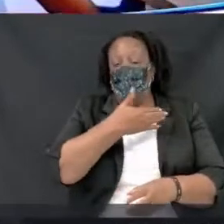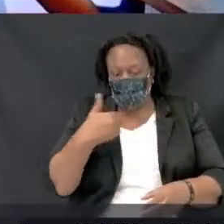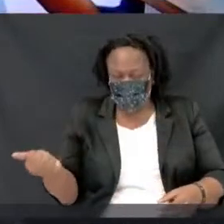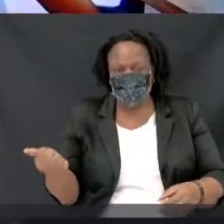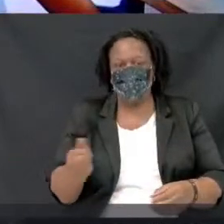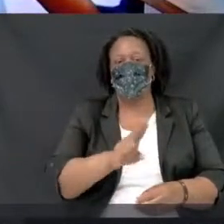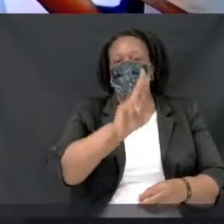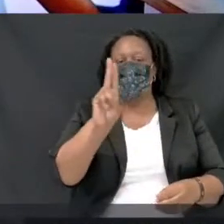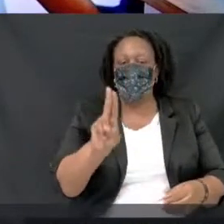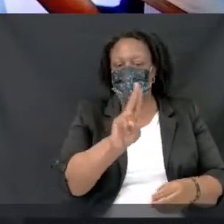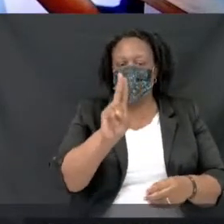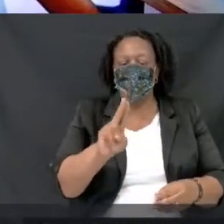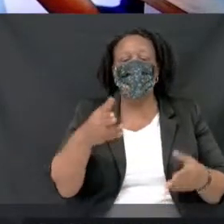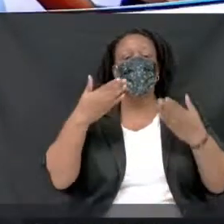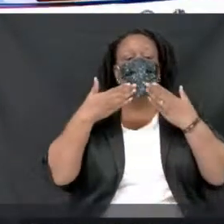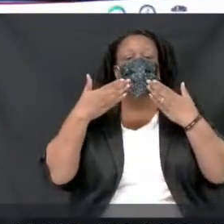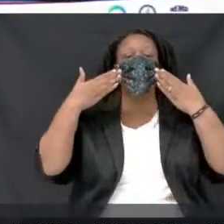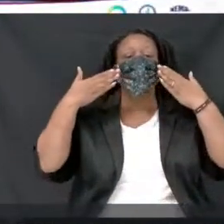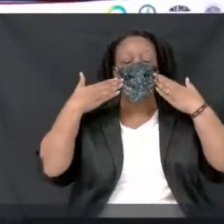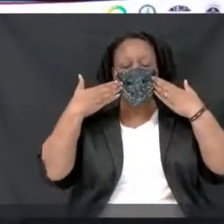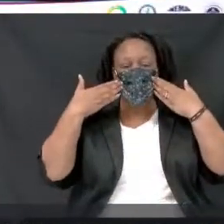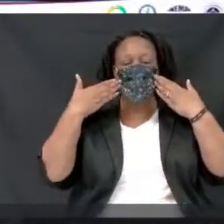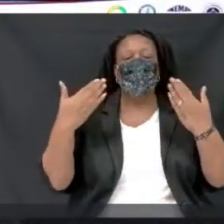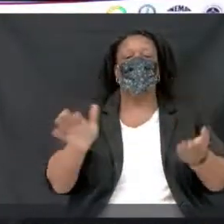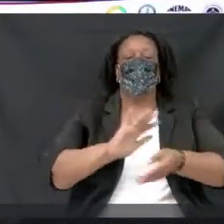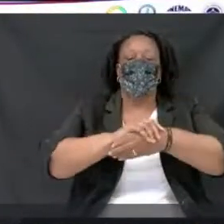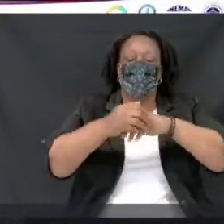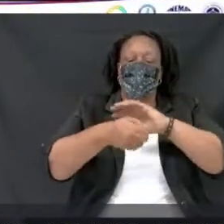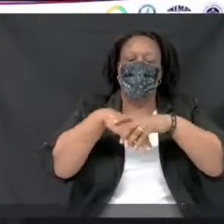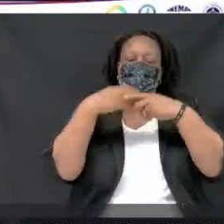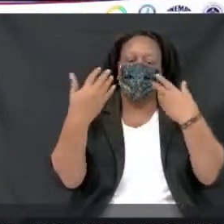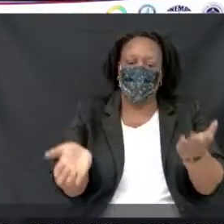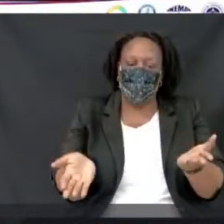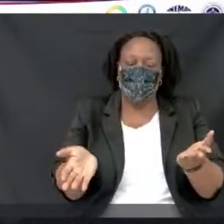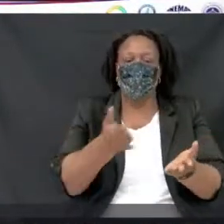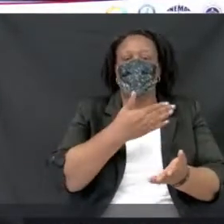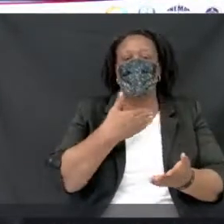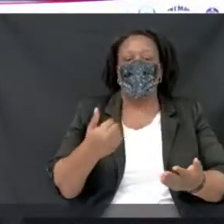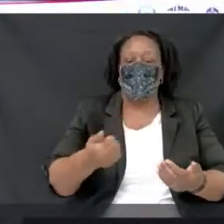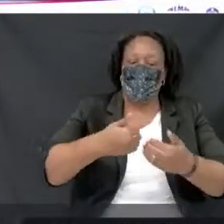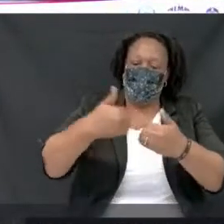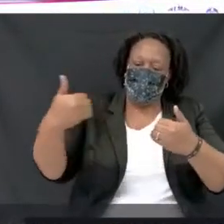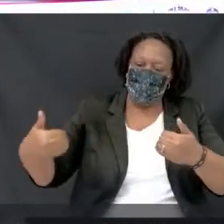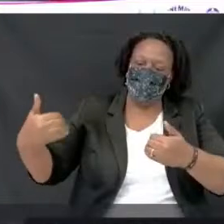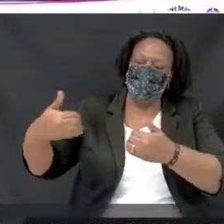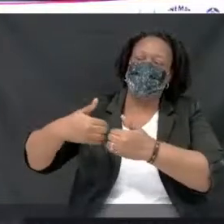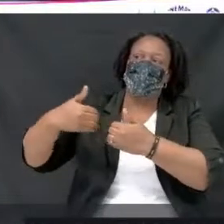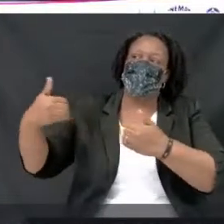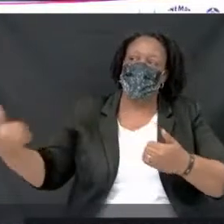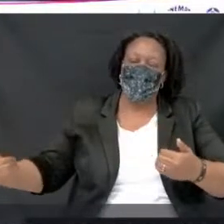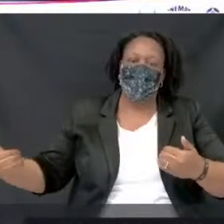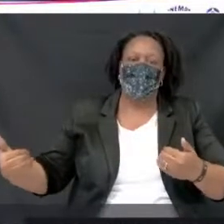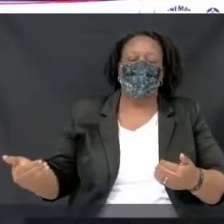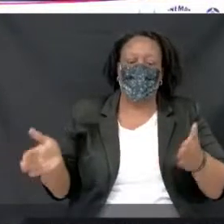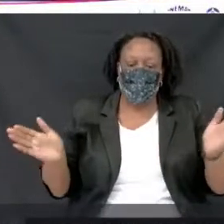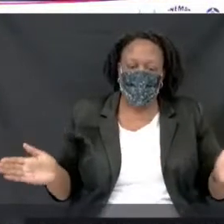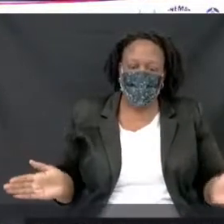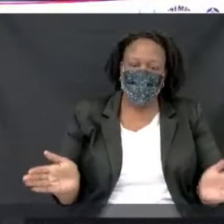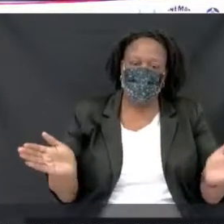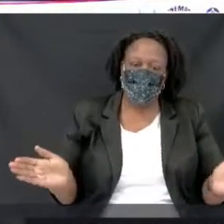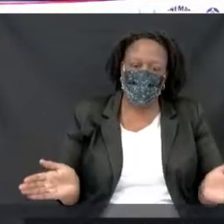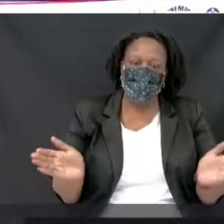non-pharmaceuticals. Please do not leave yourself vulnerable to the Delta variant when the fourth wave arrives, and so I encourage you to go forward